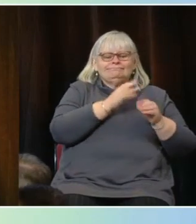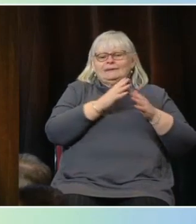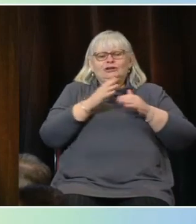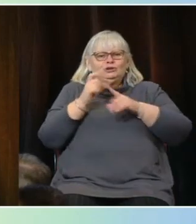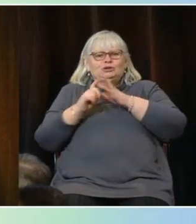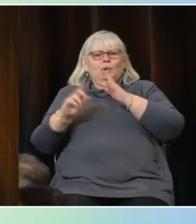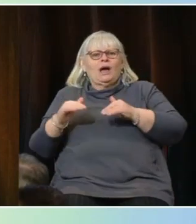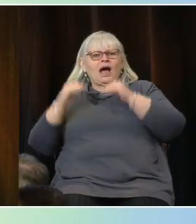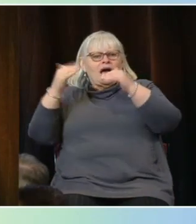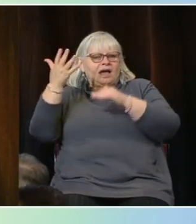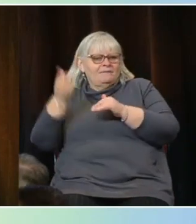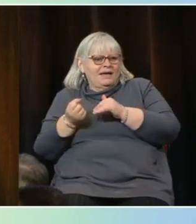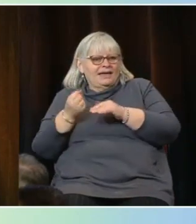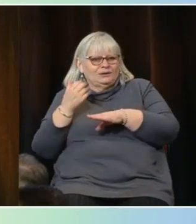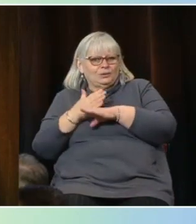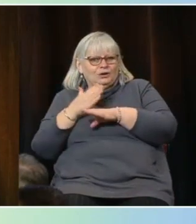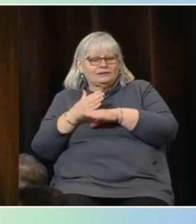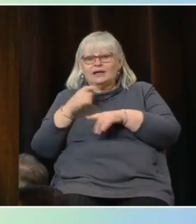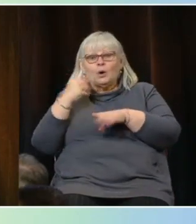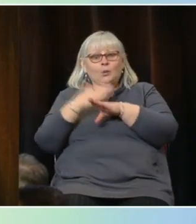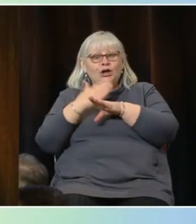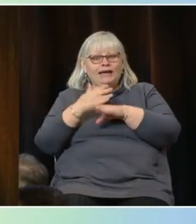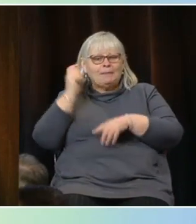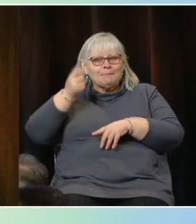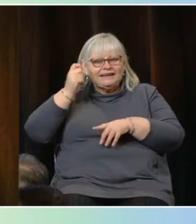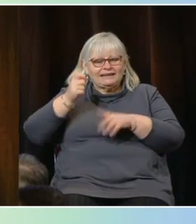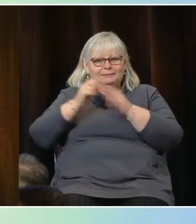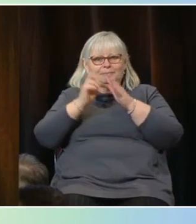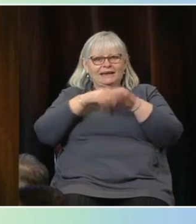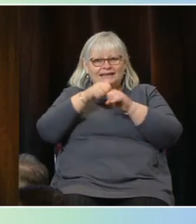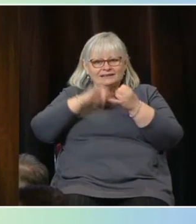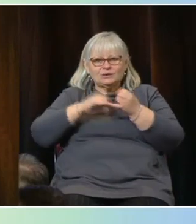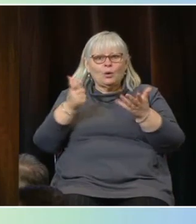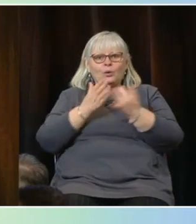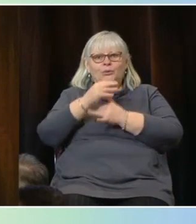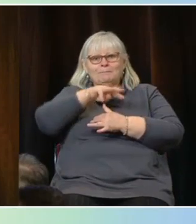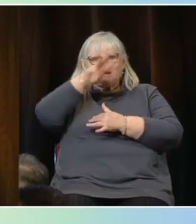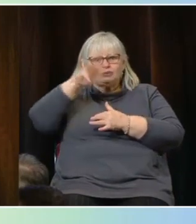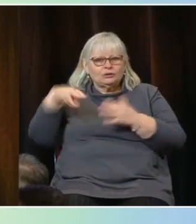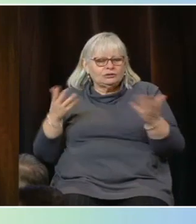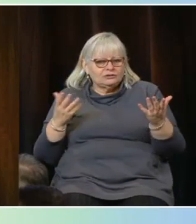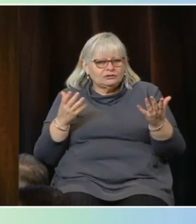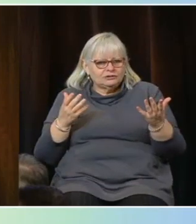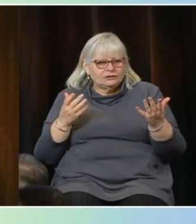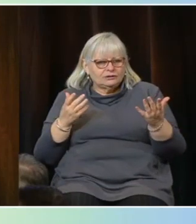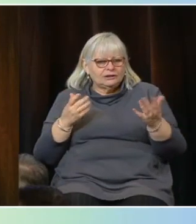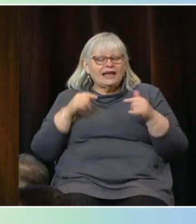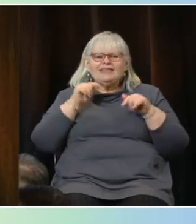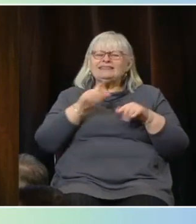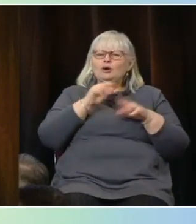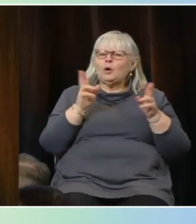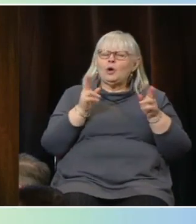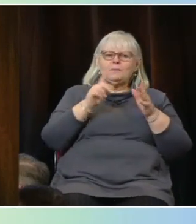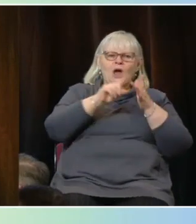position higher paid position working at Bunnings or the drive-through at McDonald's these are not just normal IR questions